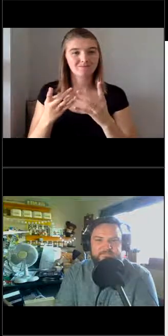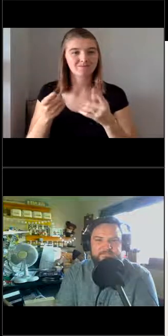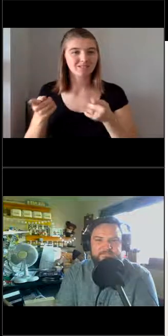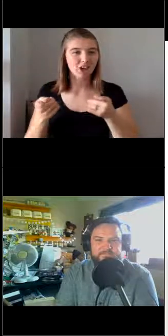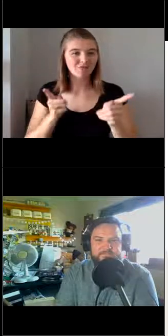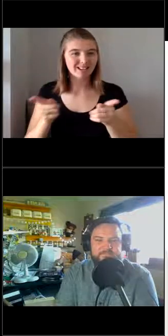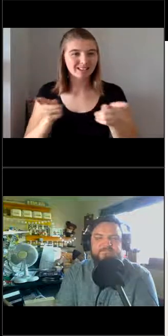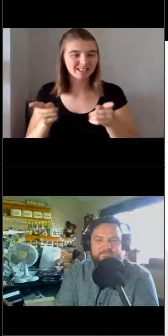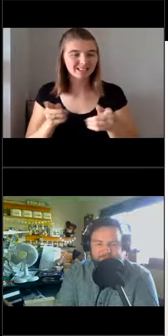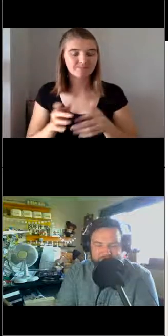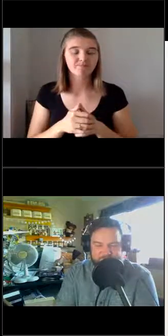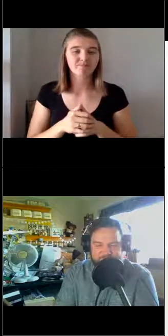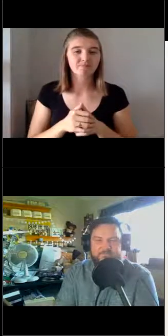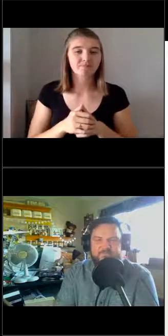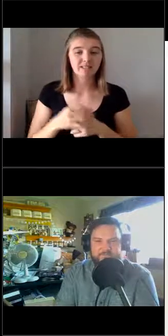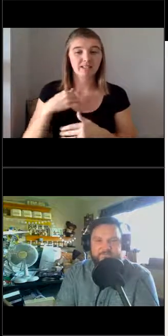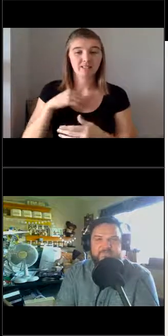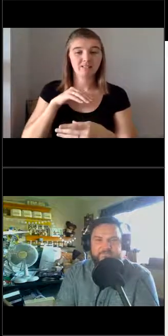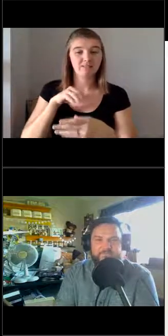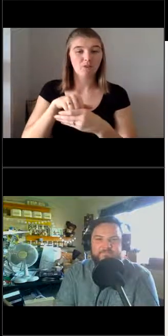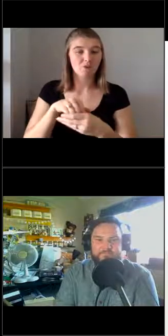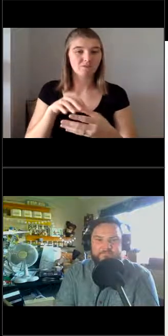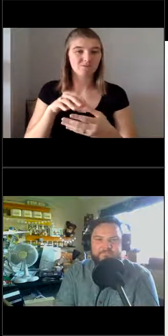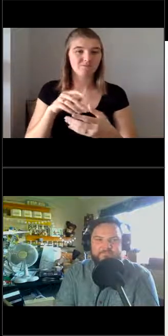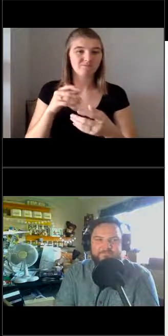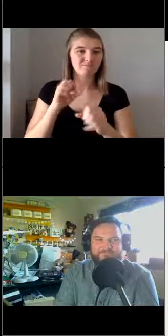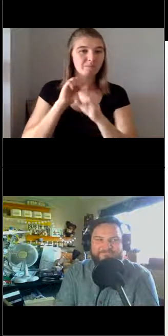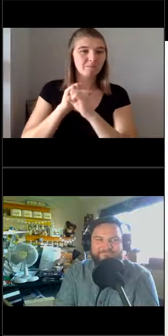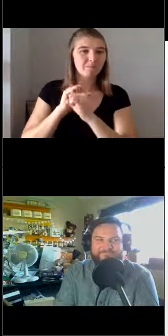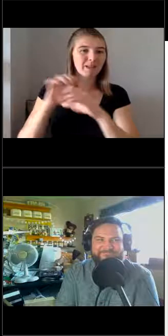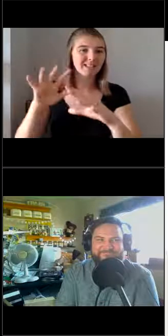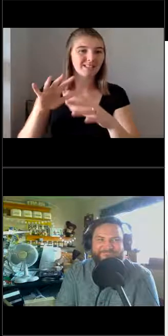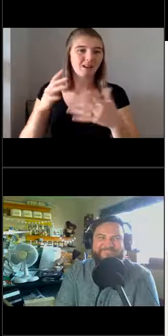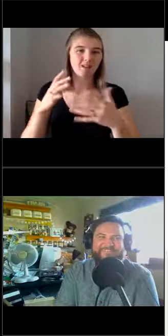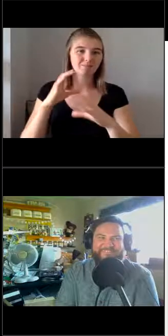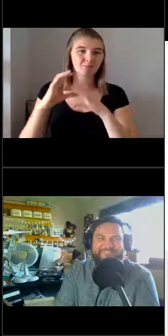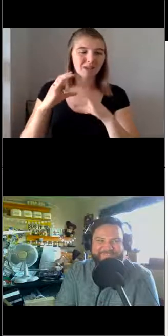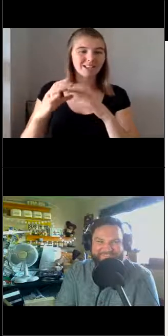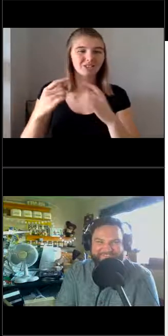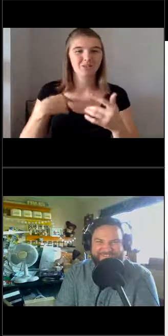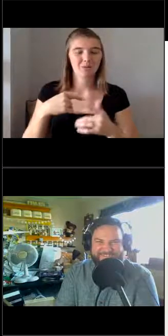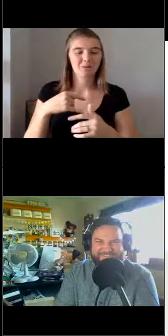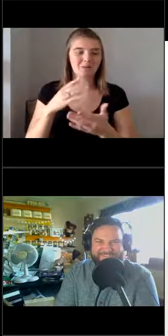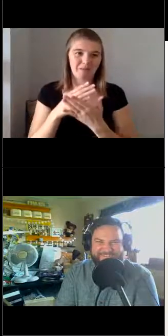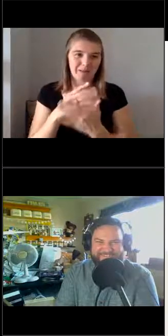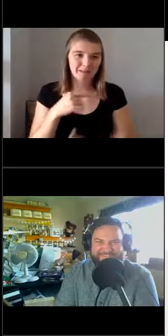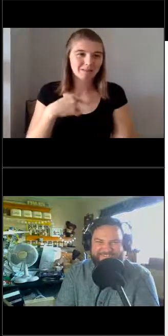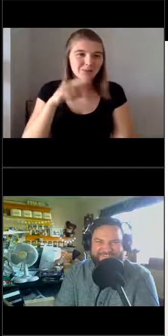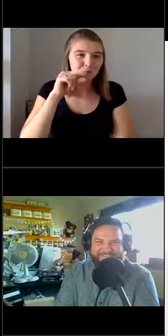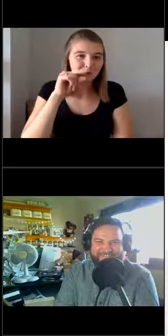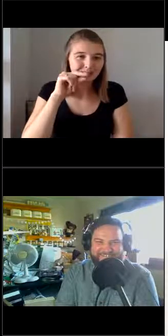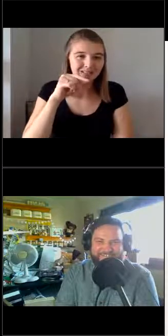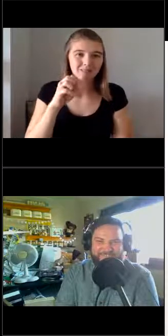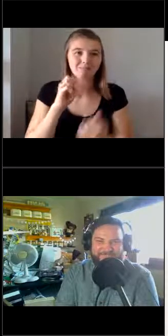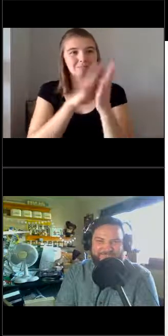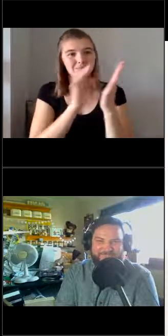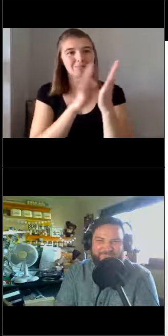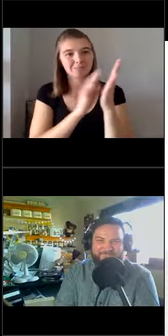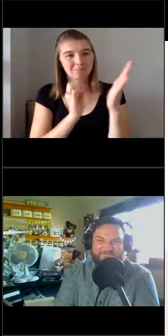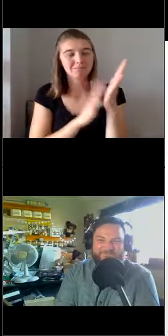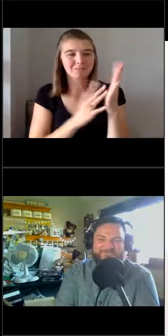media communications person. So I do a lot of tweeting, and I get to know a lot of, you know,